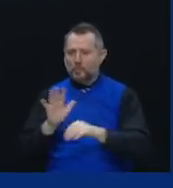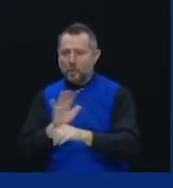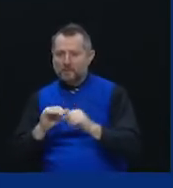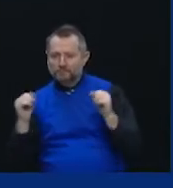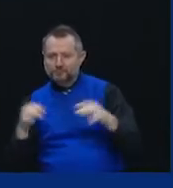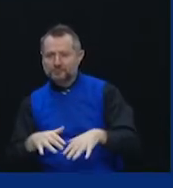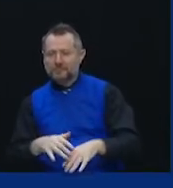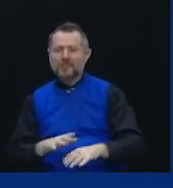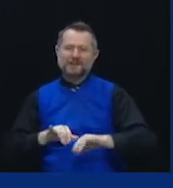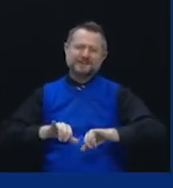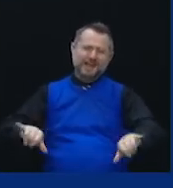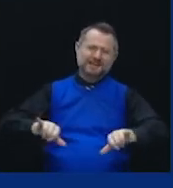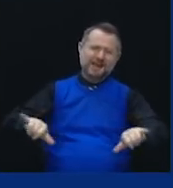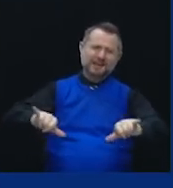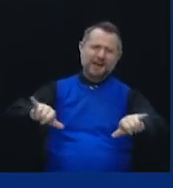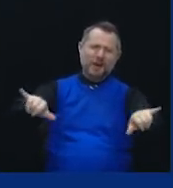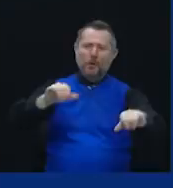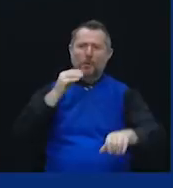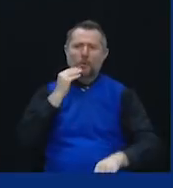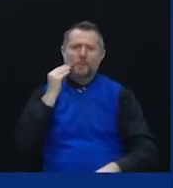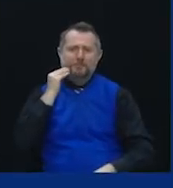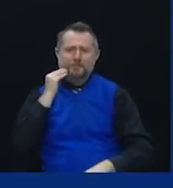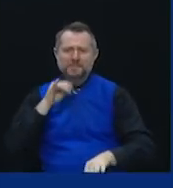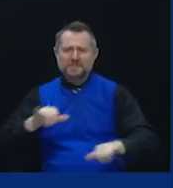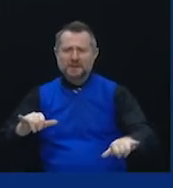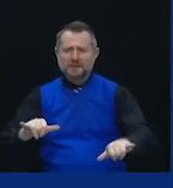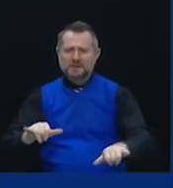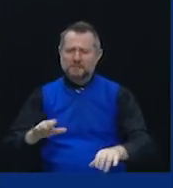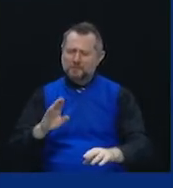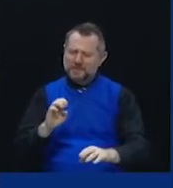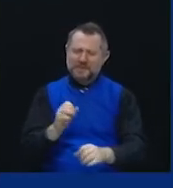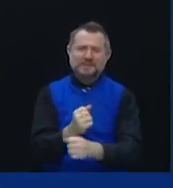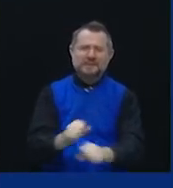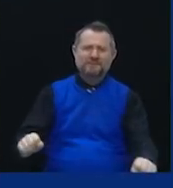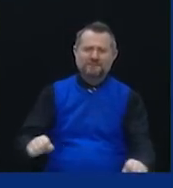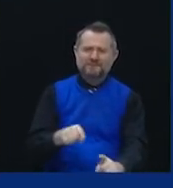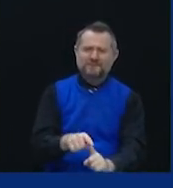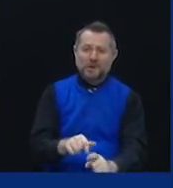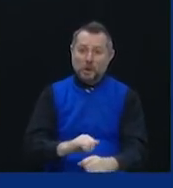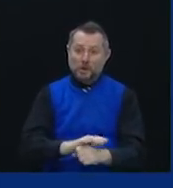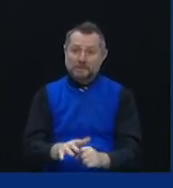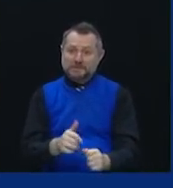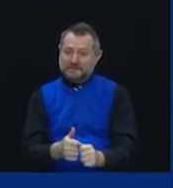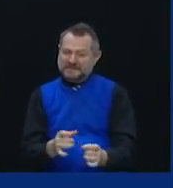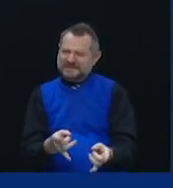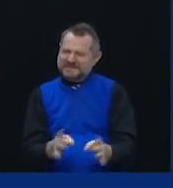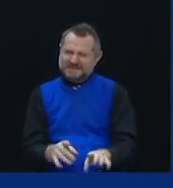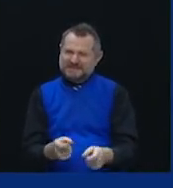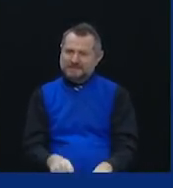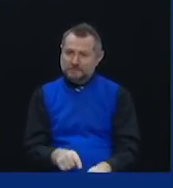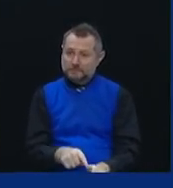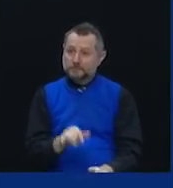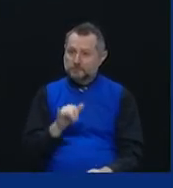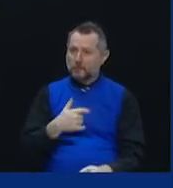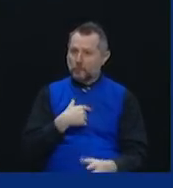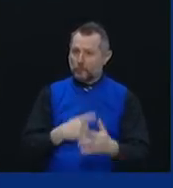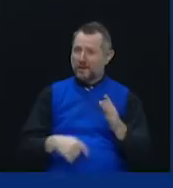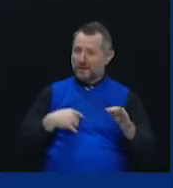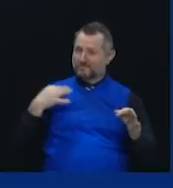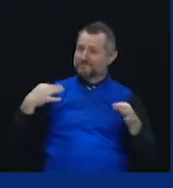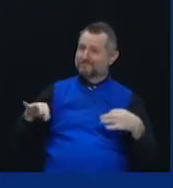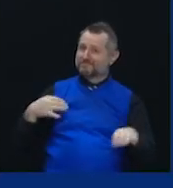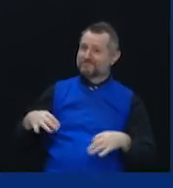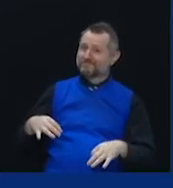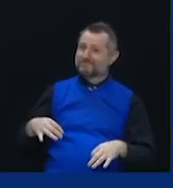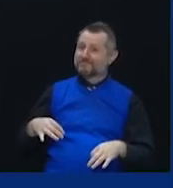home. Be safe. COVID is dangerous. That's what I said. You know what the